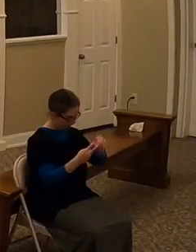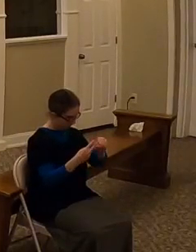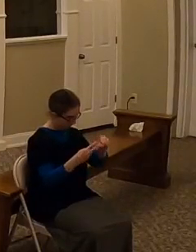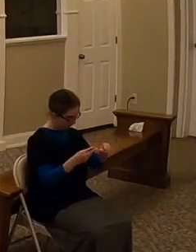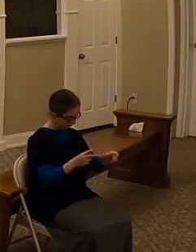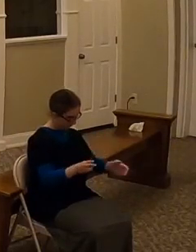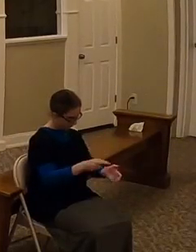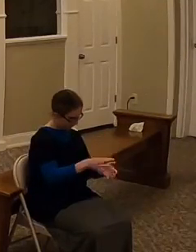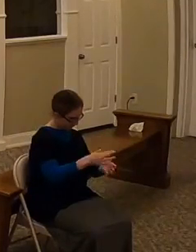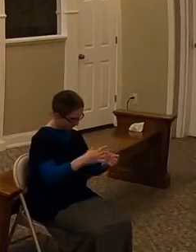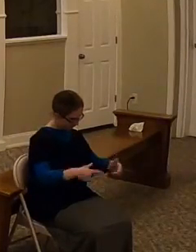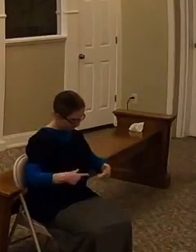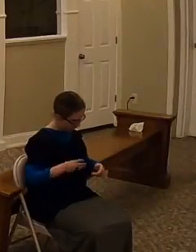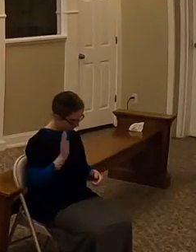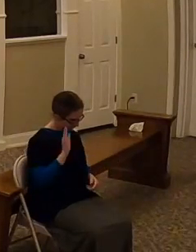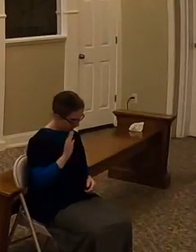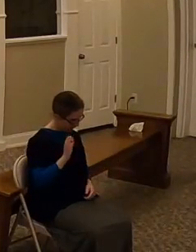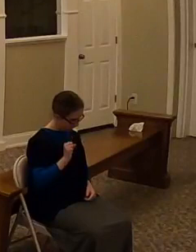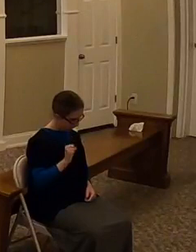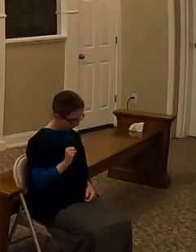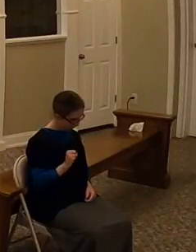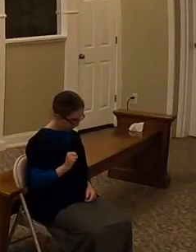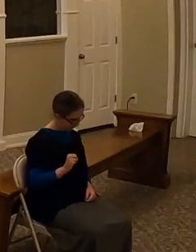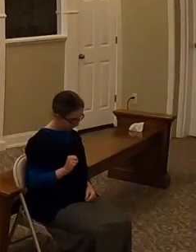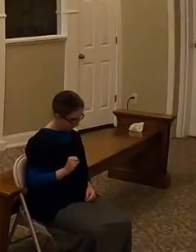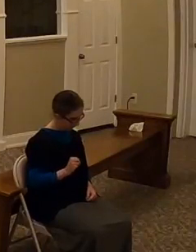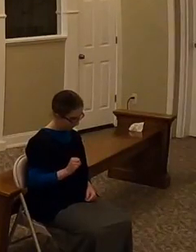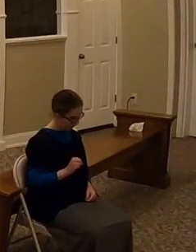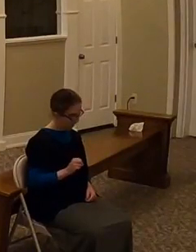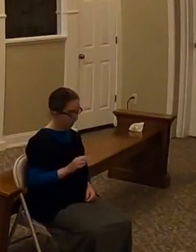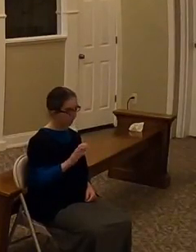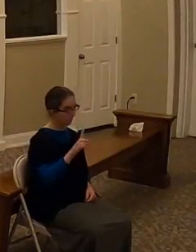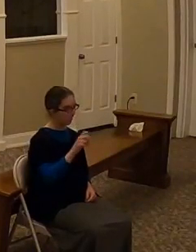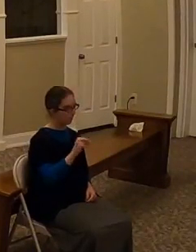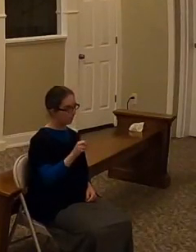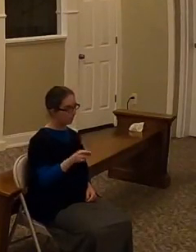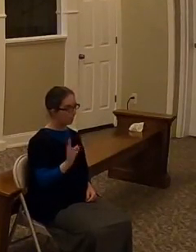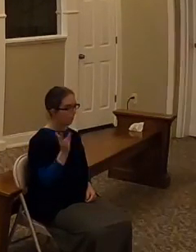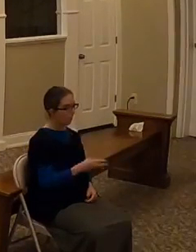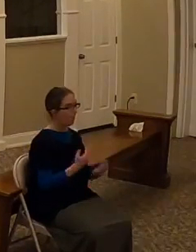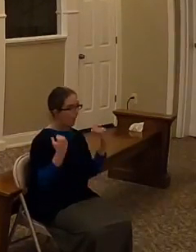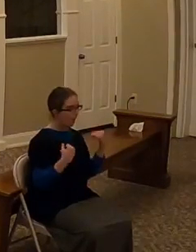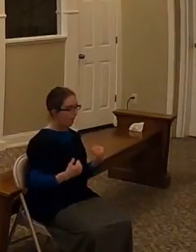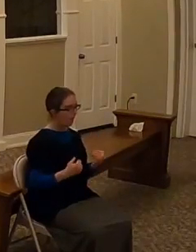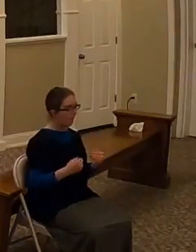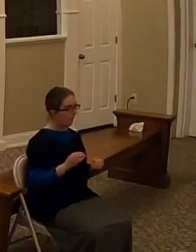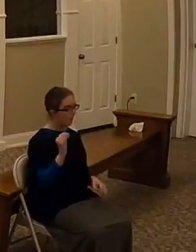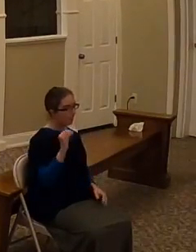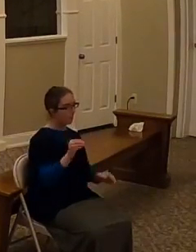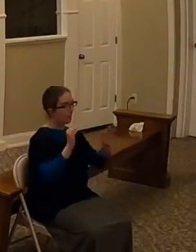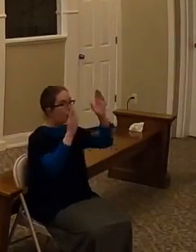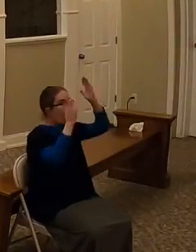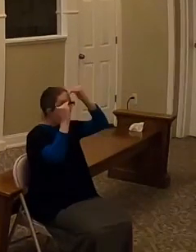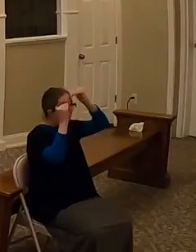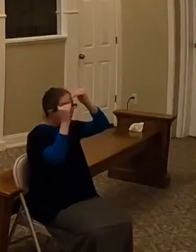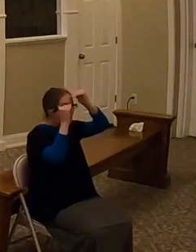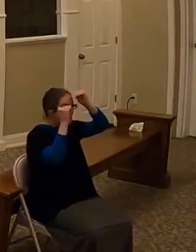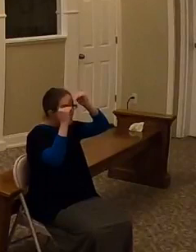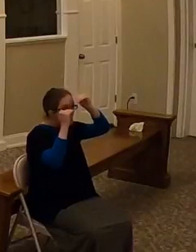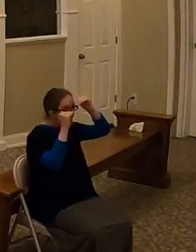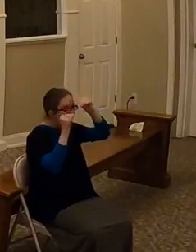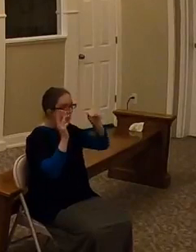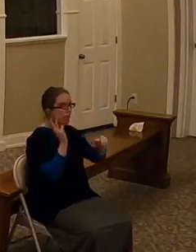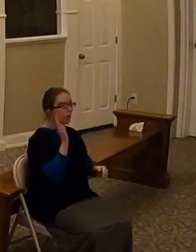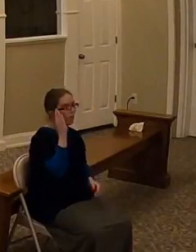holy lives, we will suffer reproach. The clincher is because we have a fixed hope. You